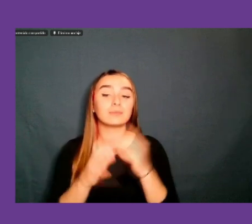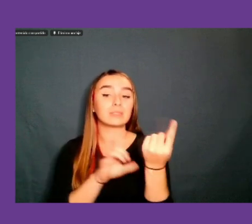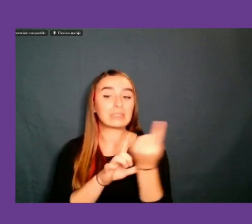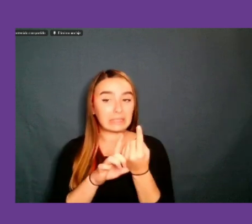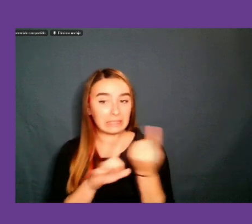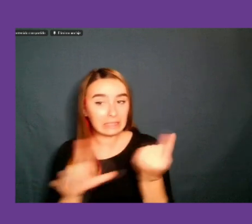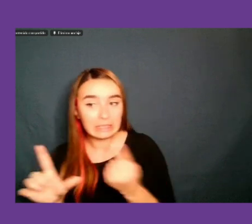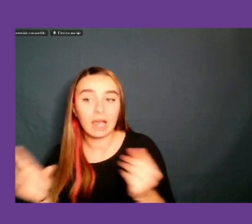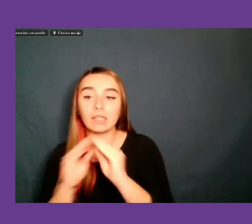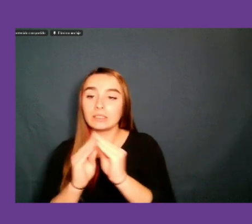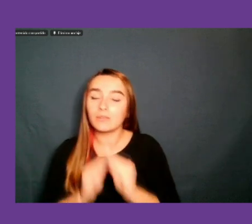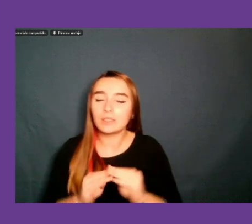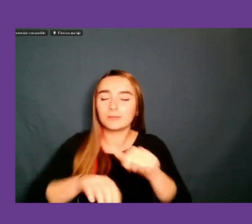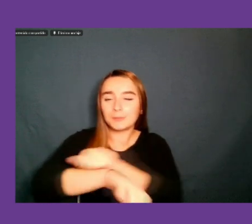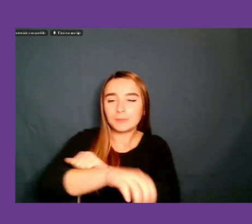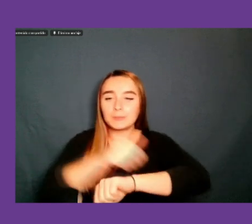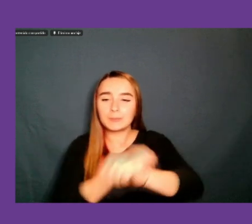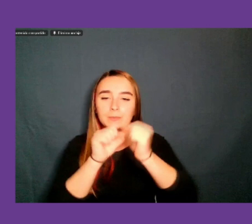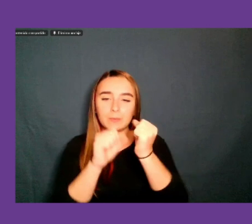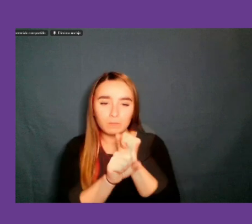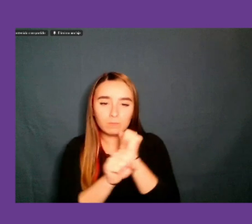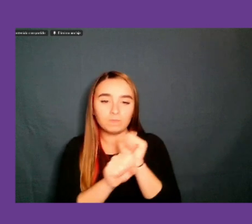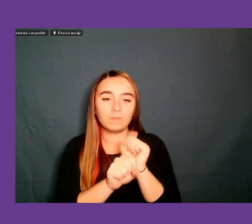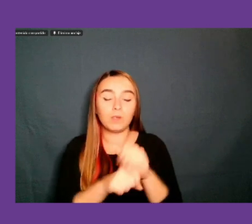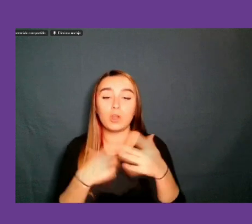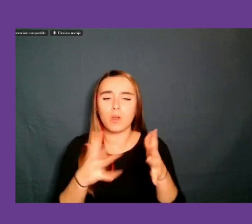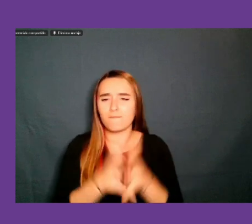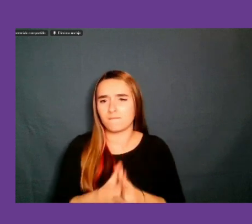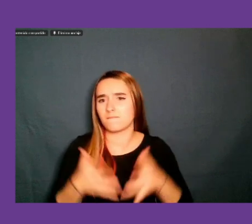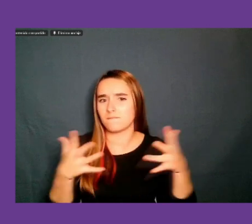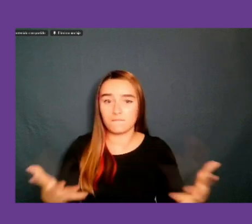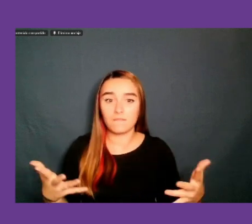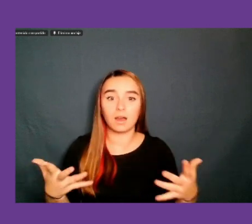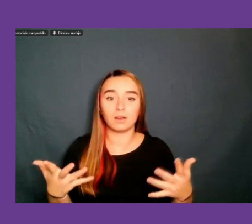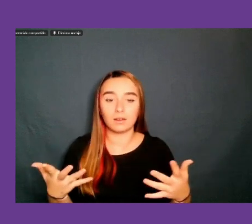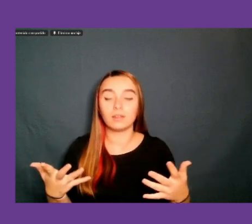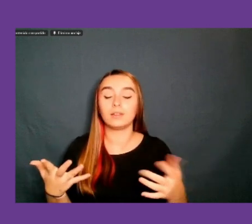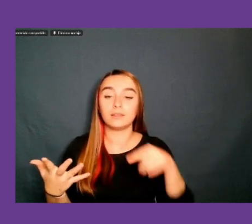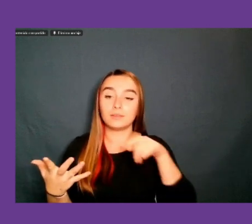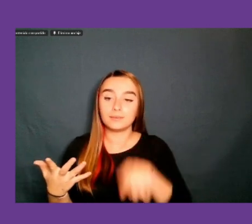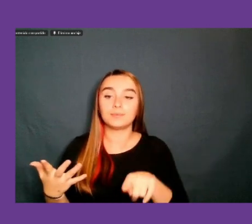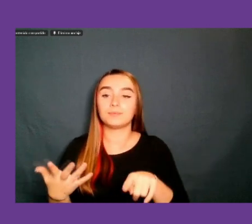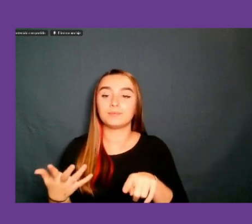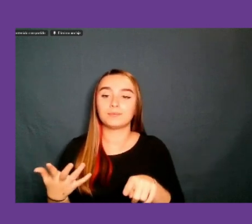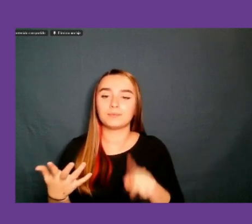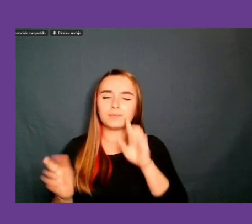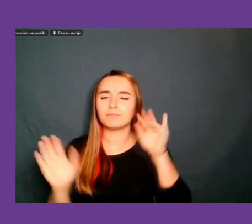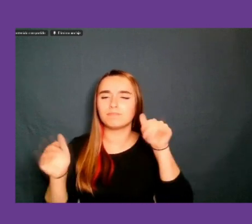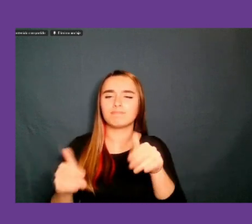and manufacturing. So this is very large, and this is focused on the question of